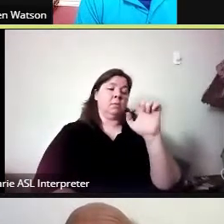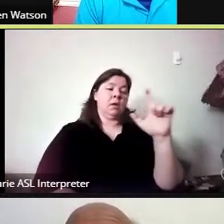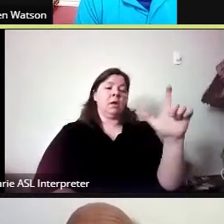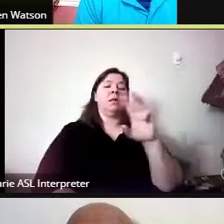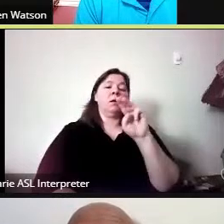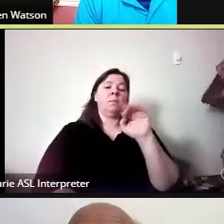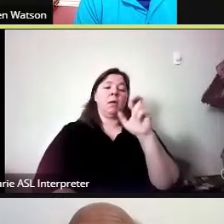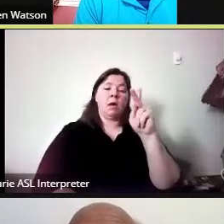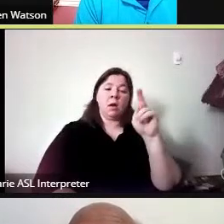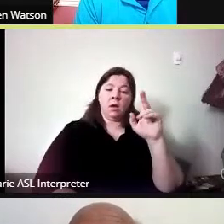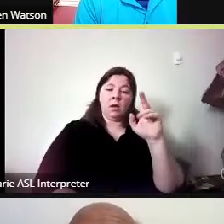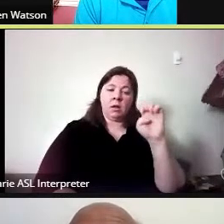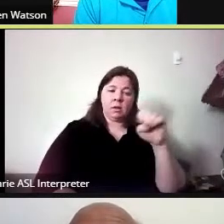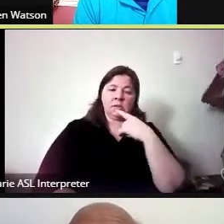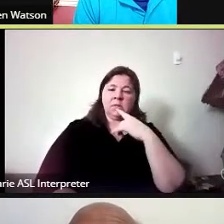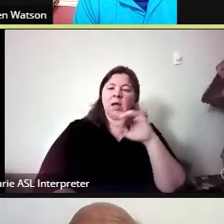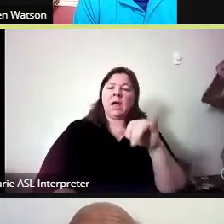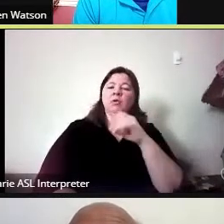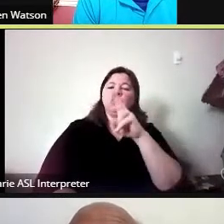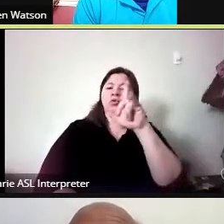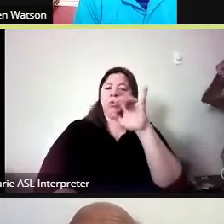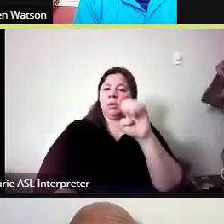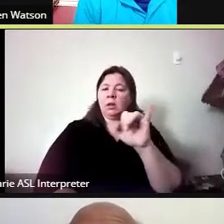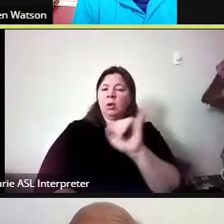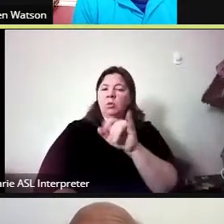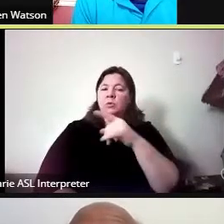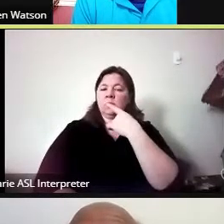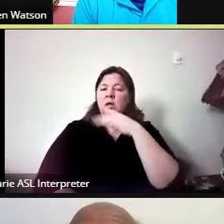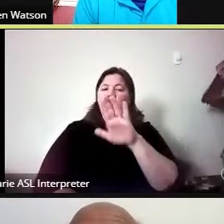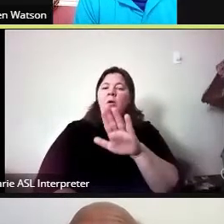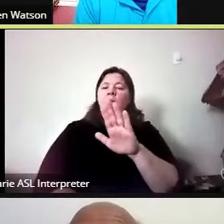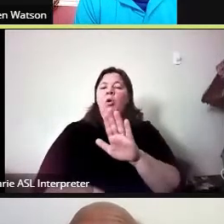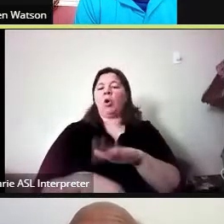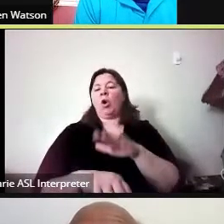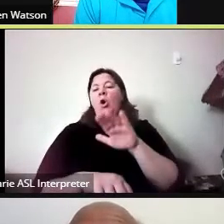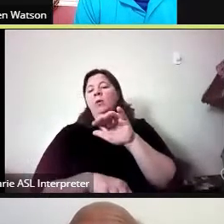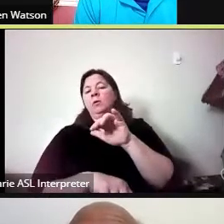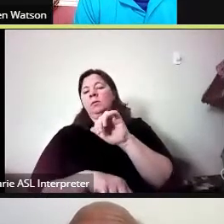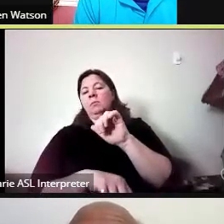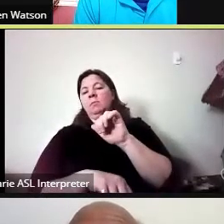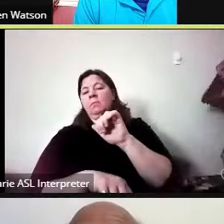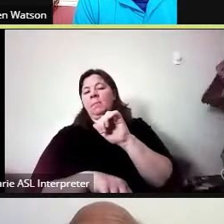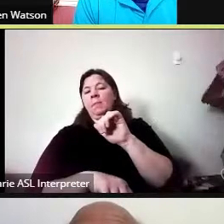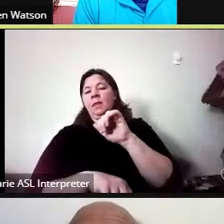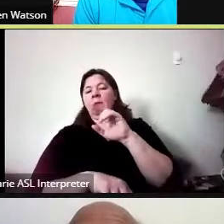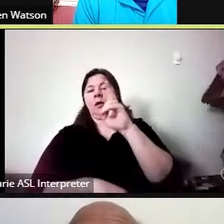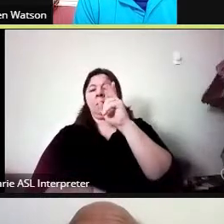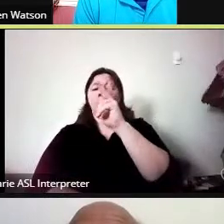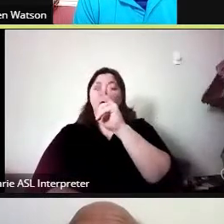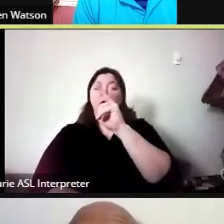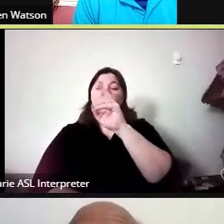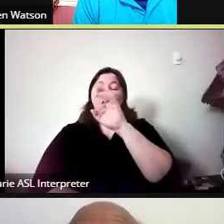Julie talks about it a lot as well, because she has her Onpassive with a Heart YouTube channel.